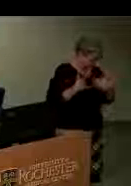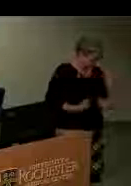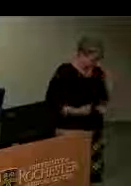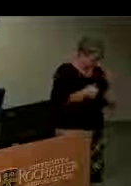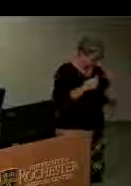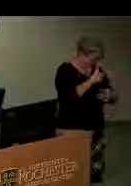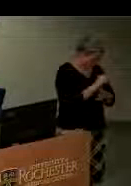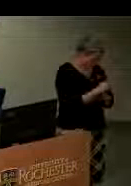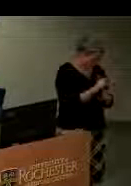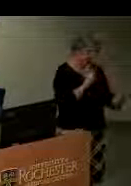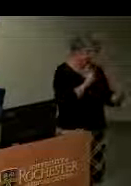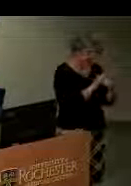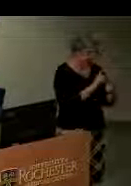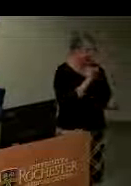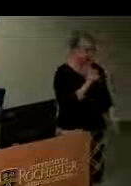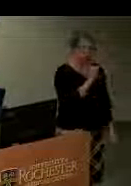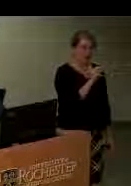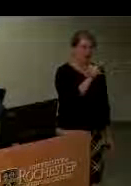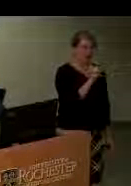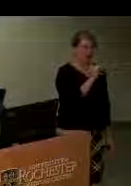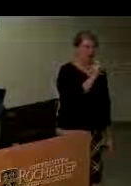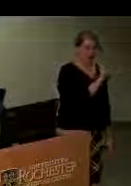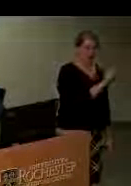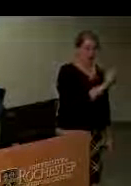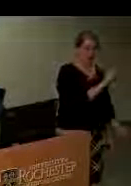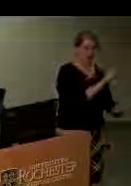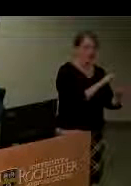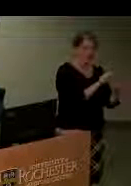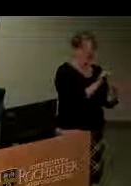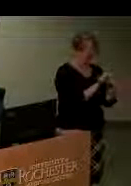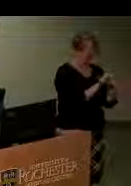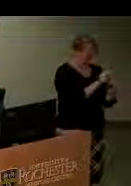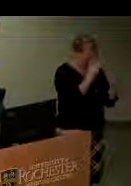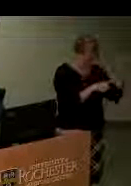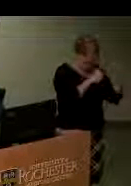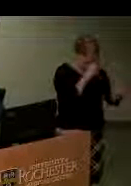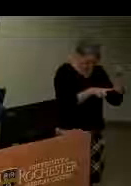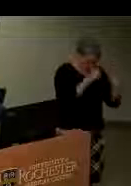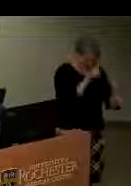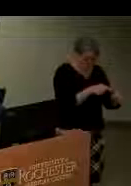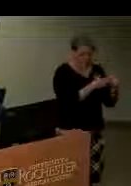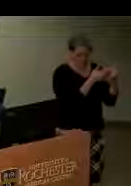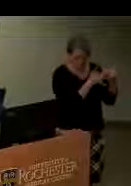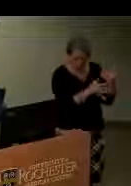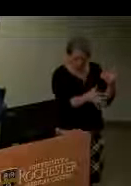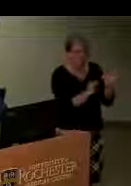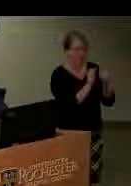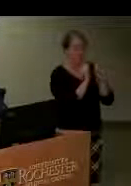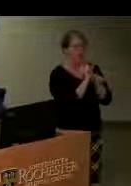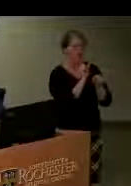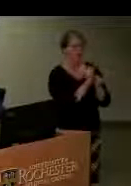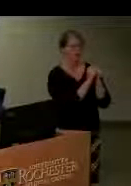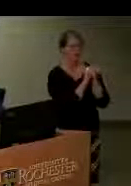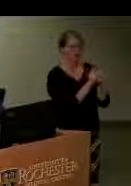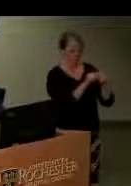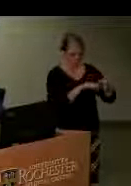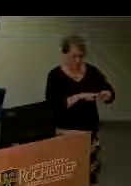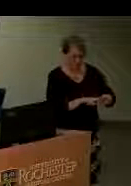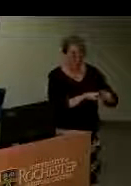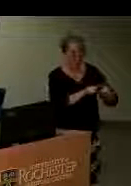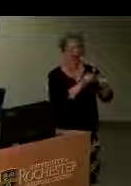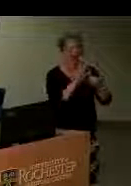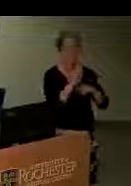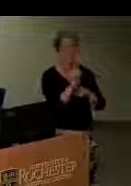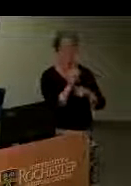met John Romano. They were very symbiotic, and from that moment on worked together. And when John was offered